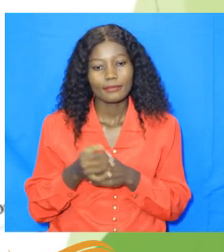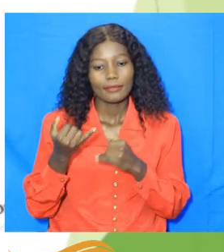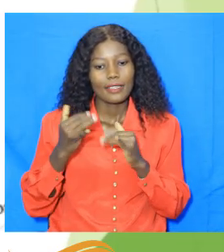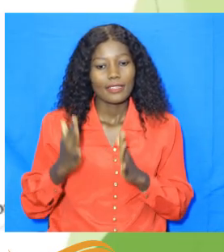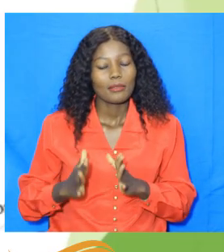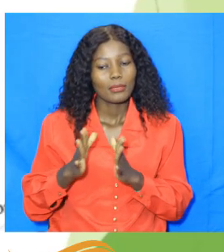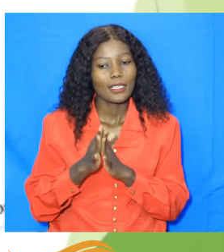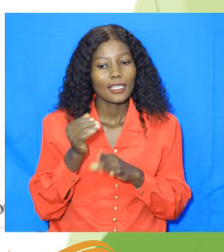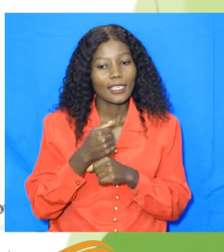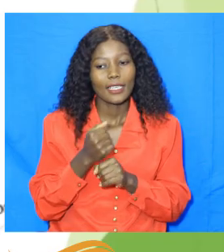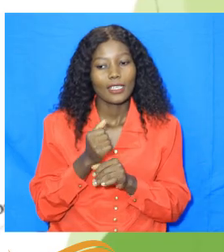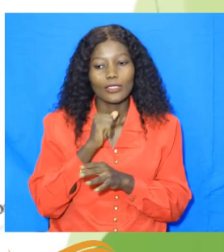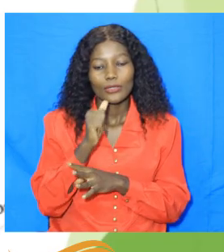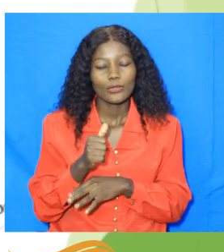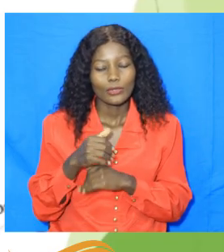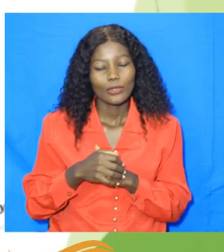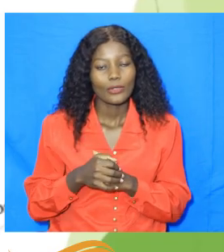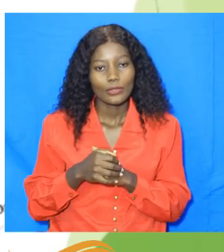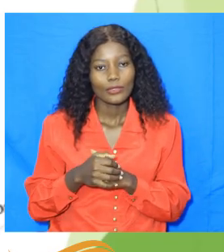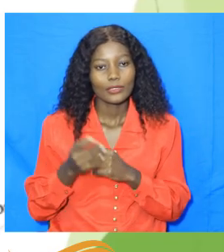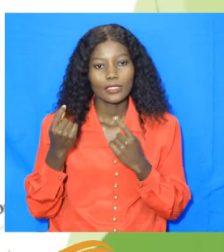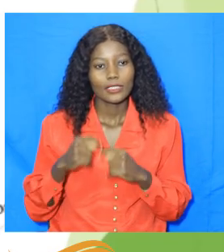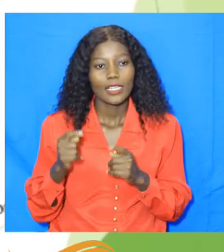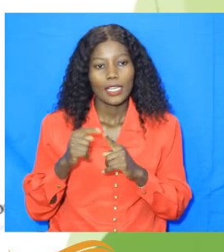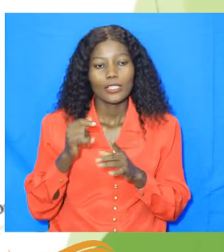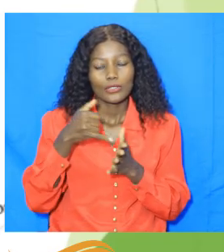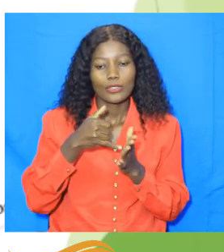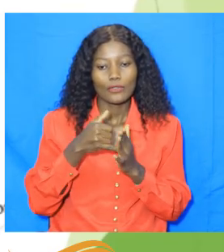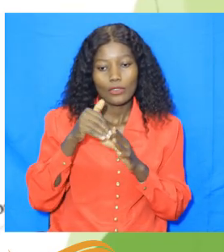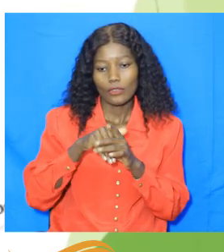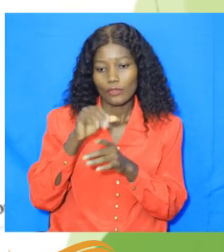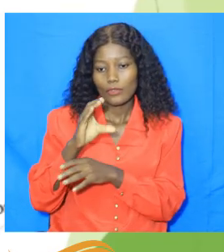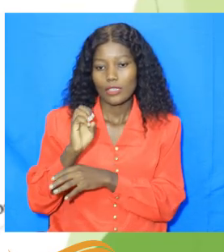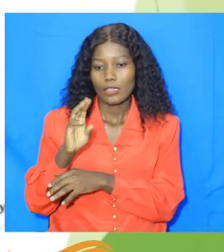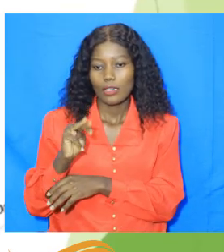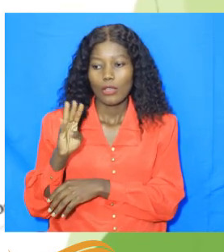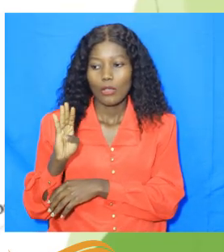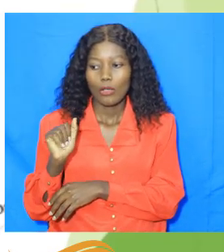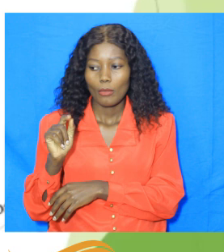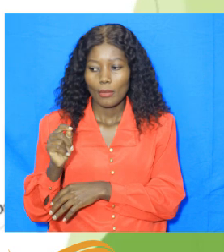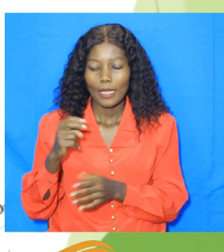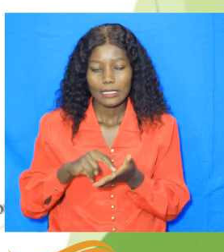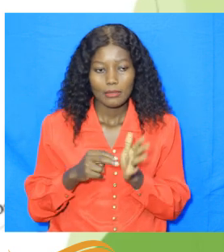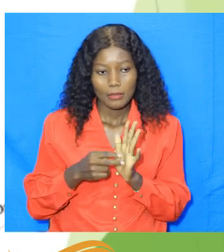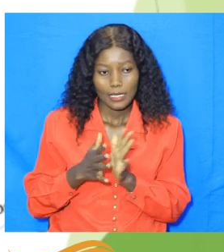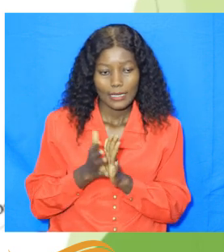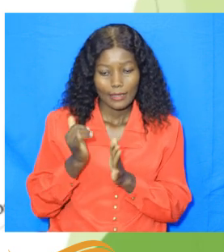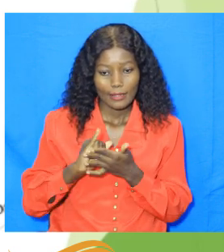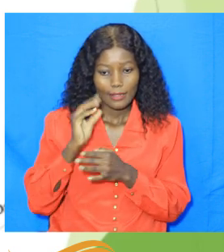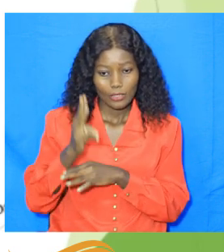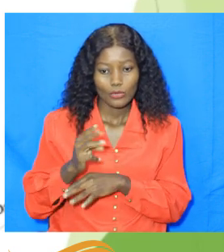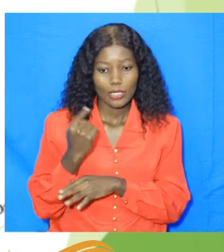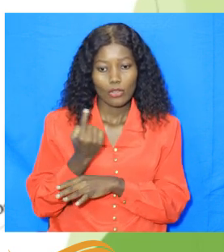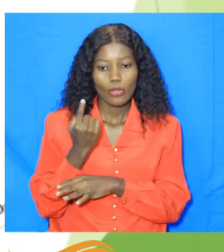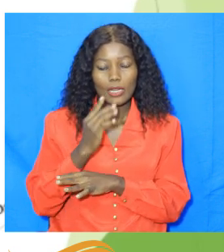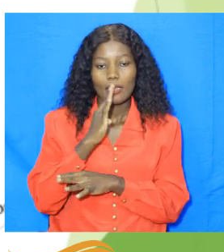athletes don't attempt to engage in combat. So passivity will only be given